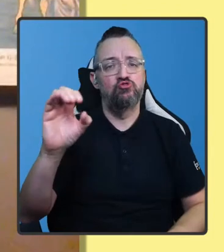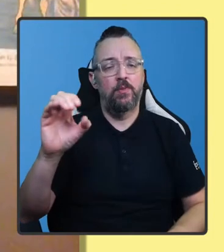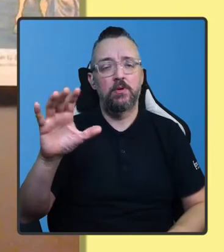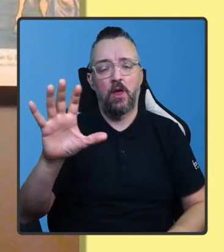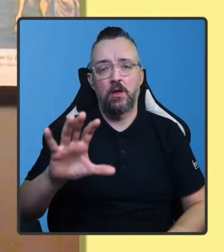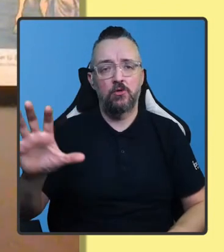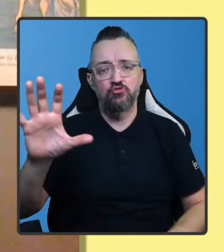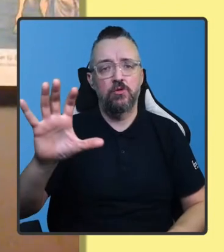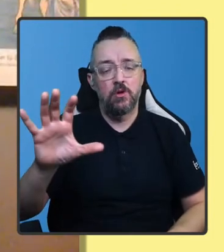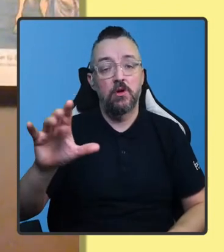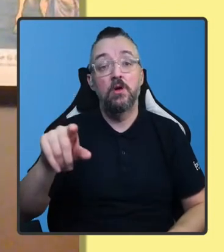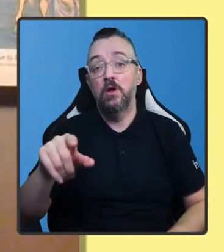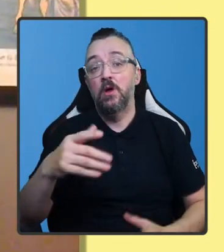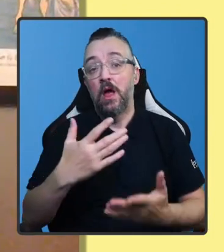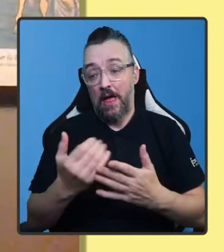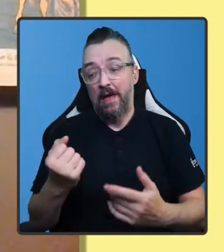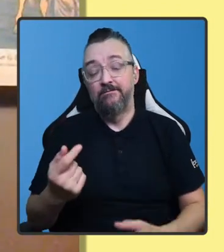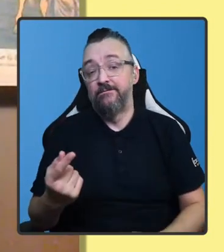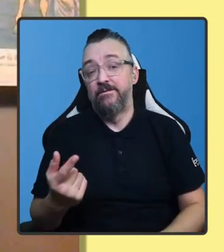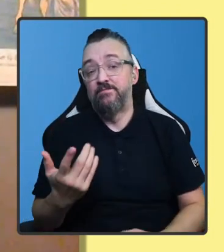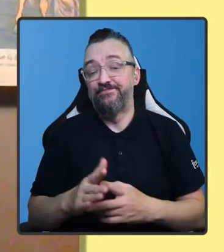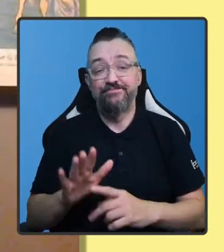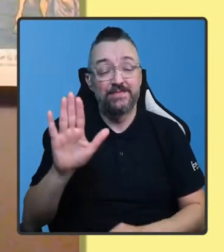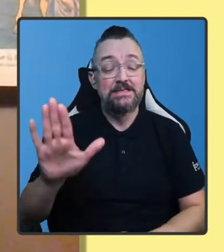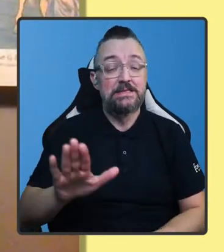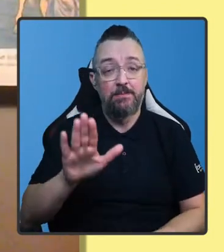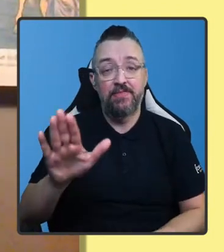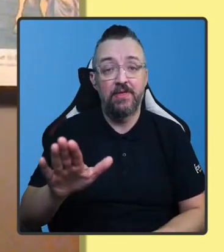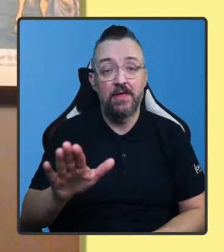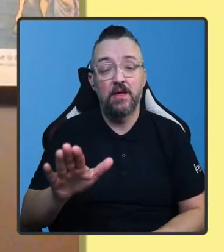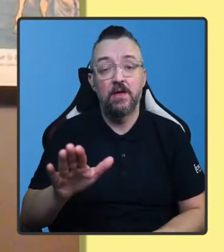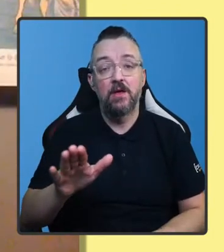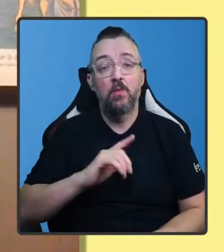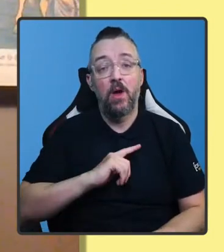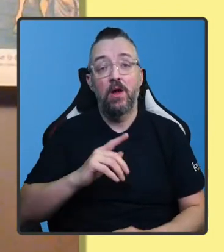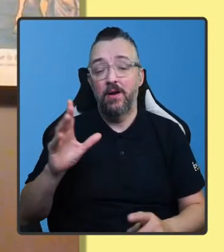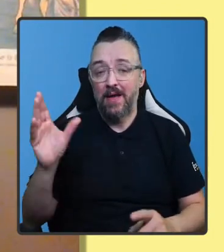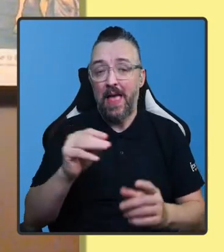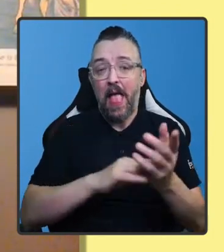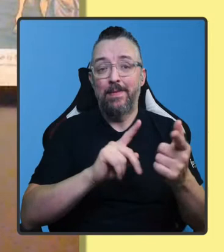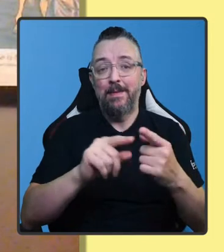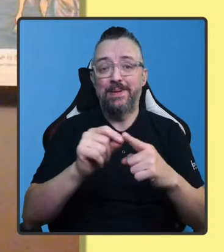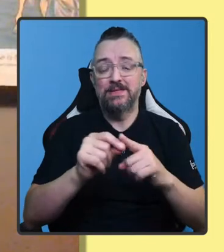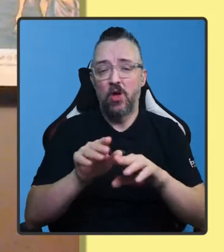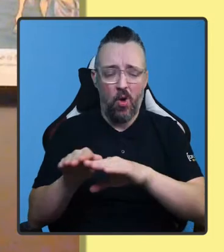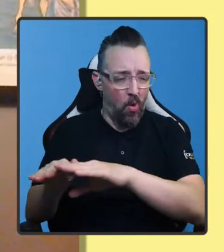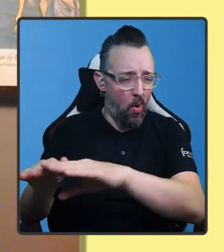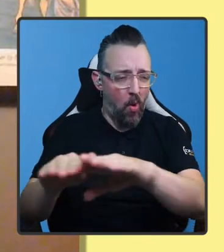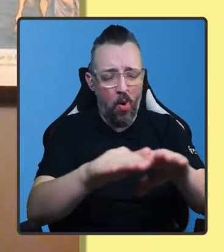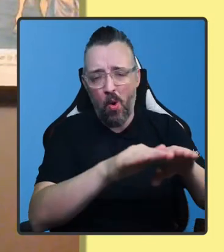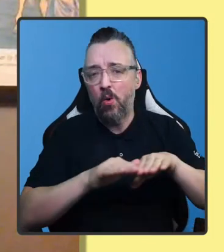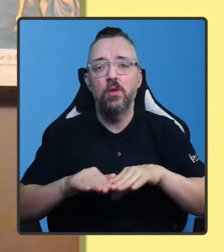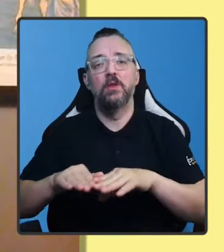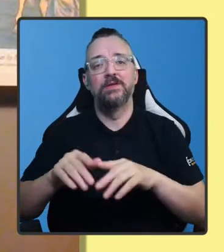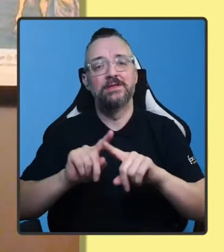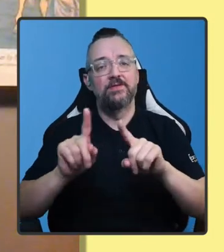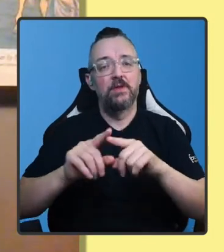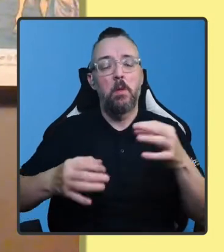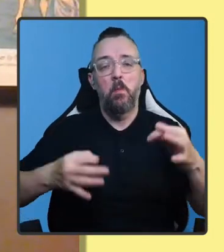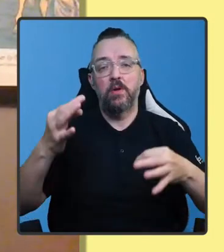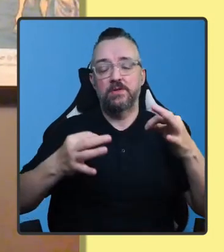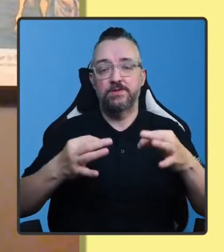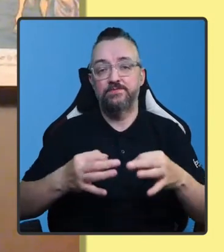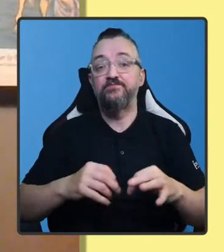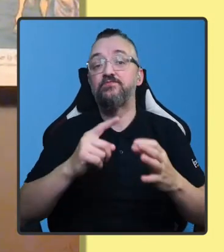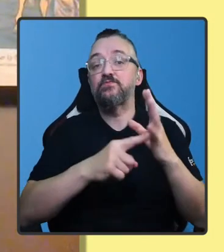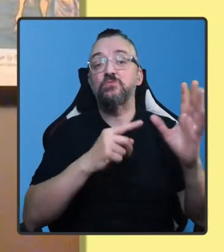great amount of sympathy for and interest in Scotland has been expressed by MEPs across political parties. Since January 2020,